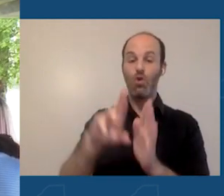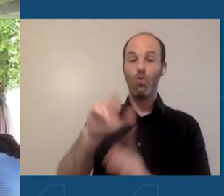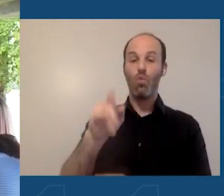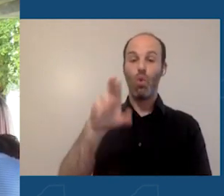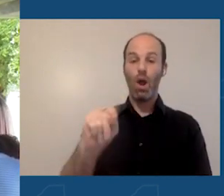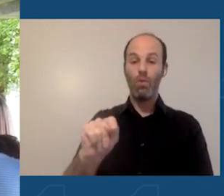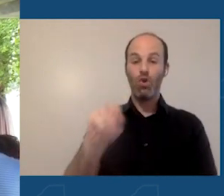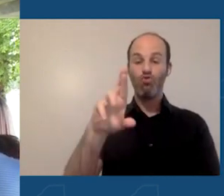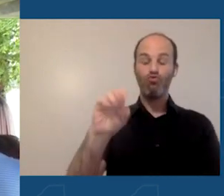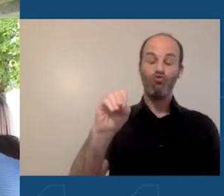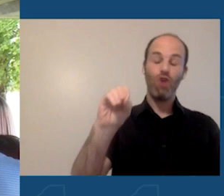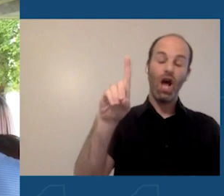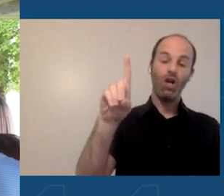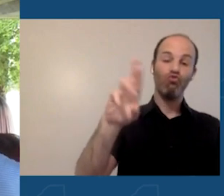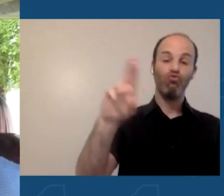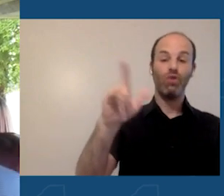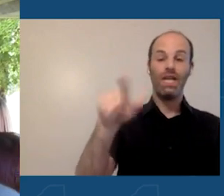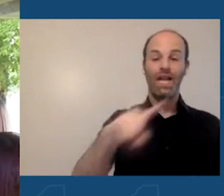Good afternoon, everyone.